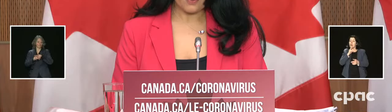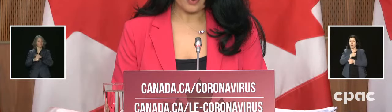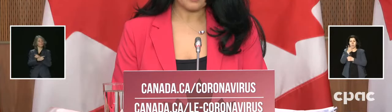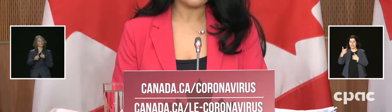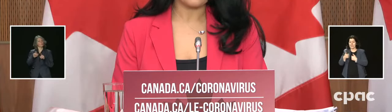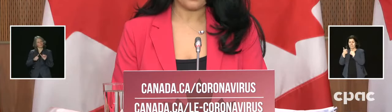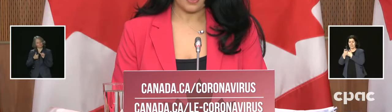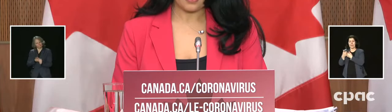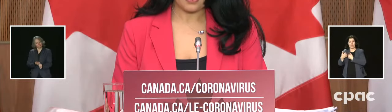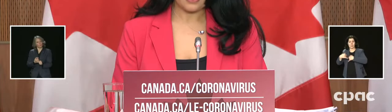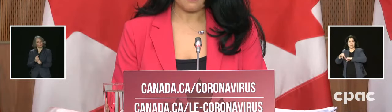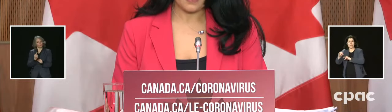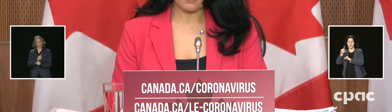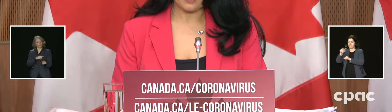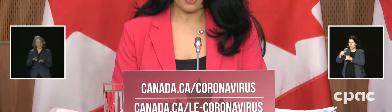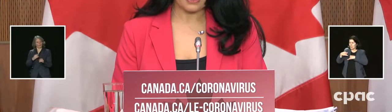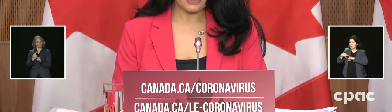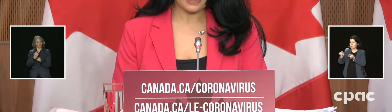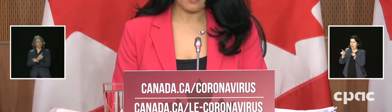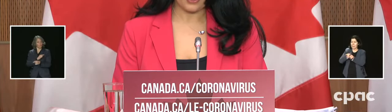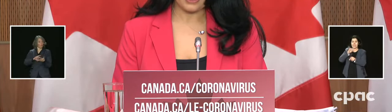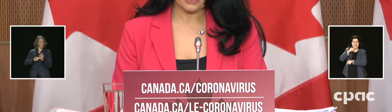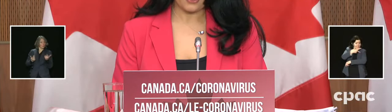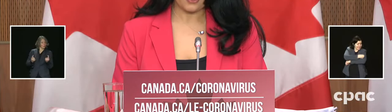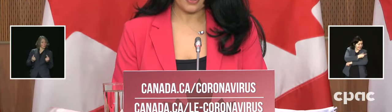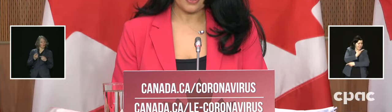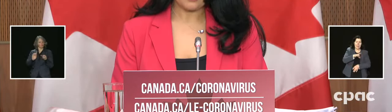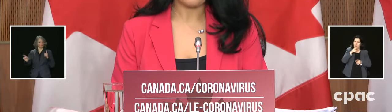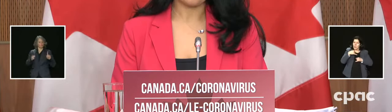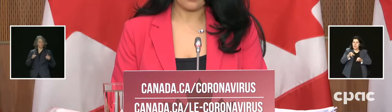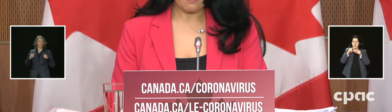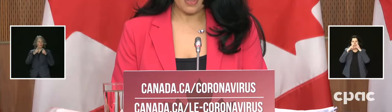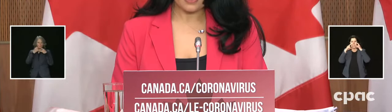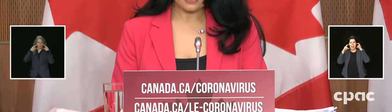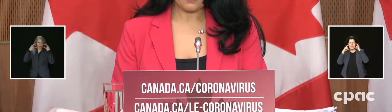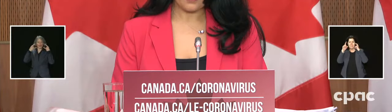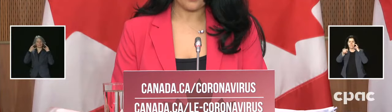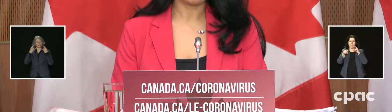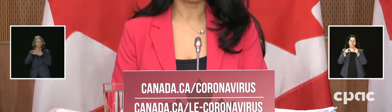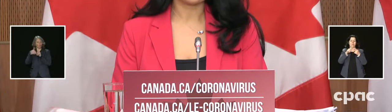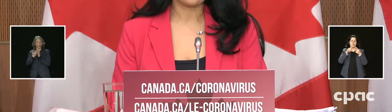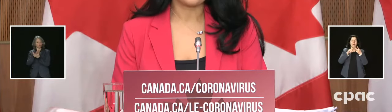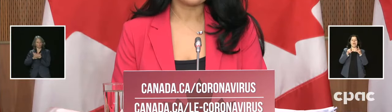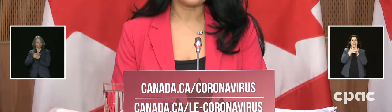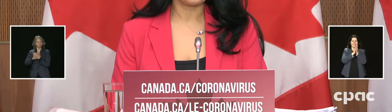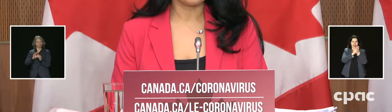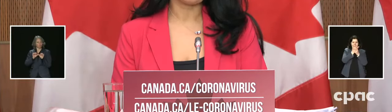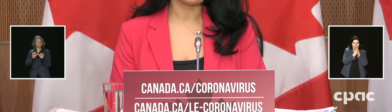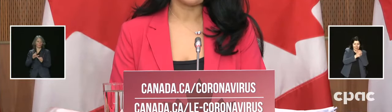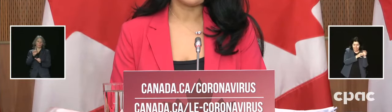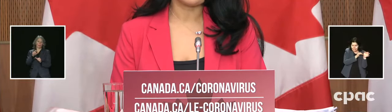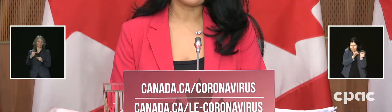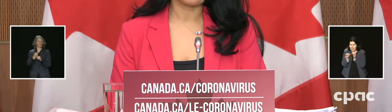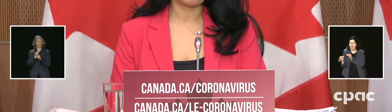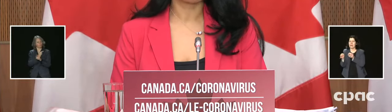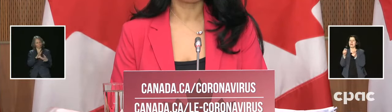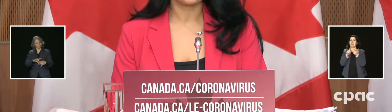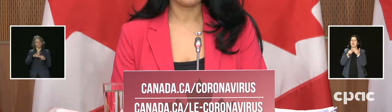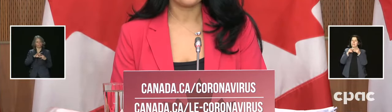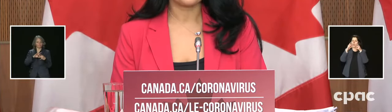continue following public health guidelines. That means we all need to keep working together by wearing a mask, washing our hands, and keeping our physical